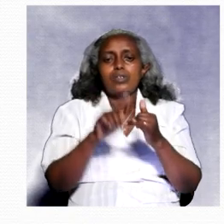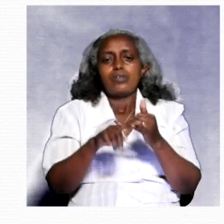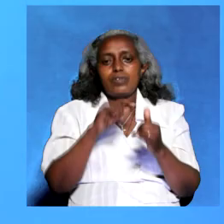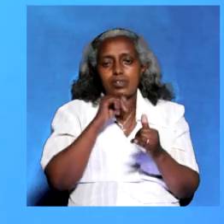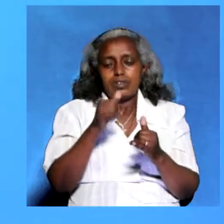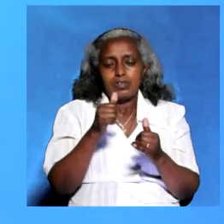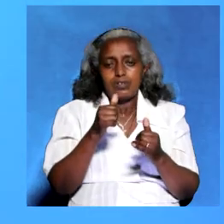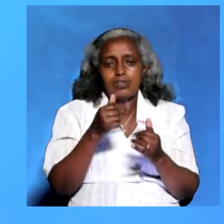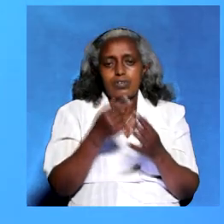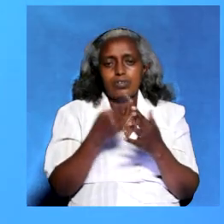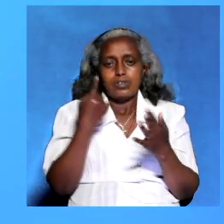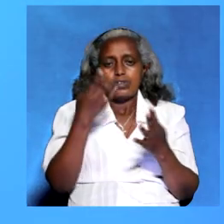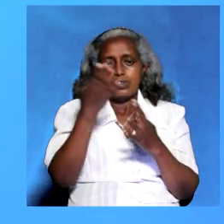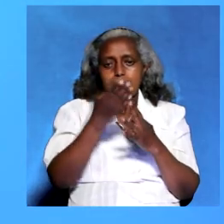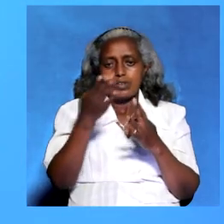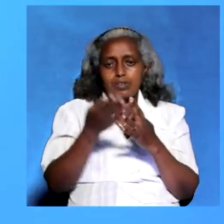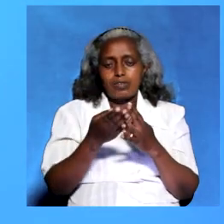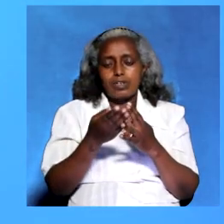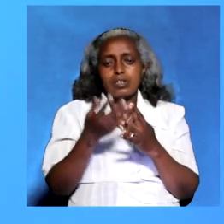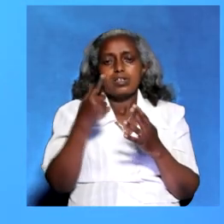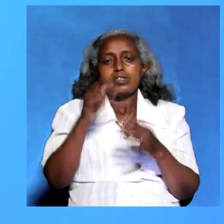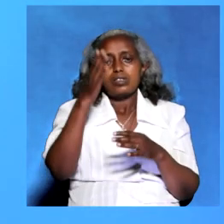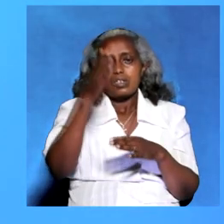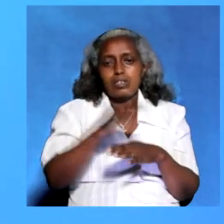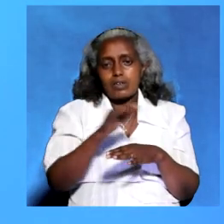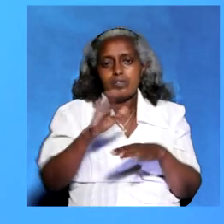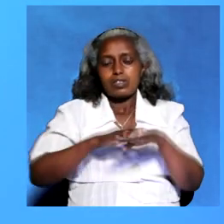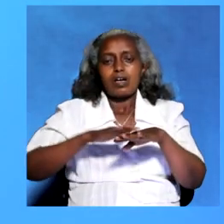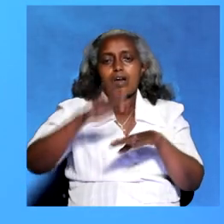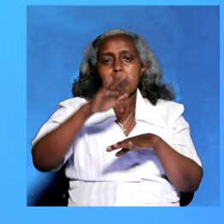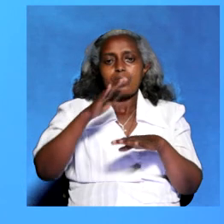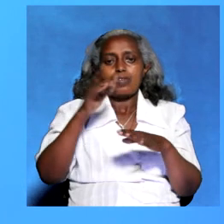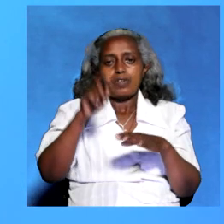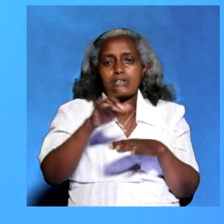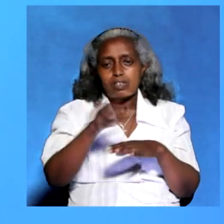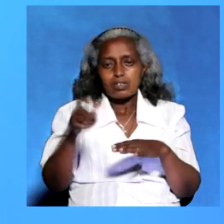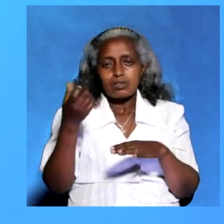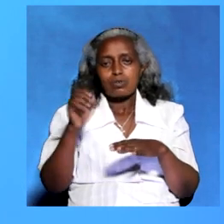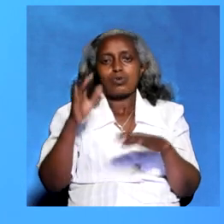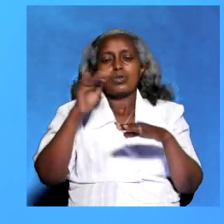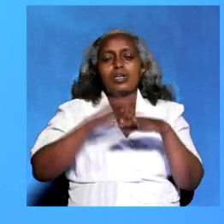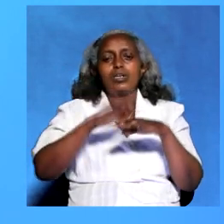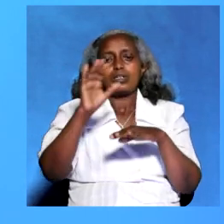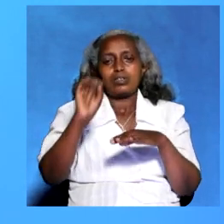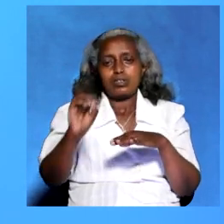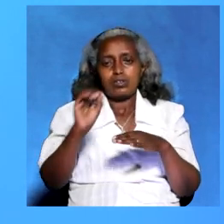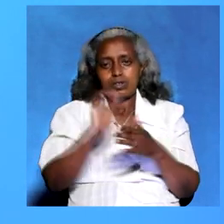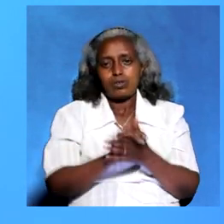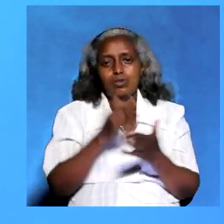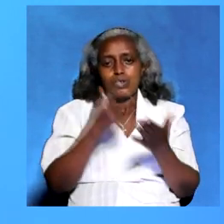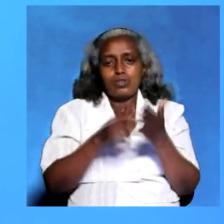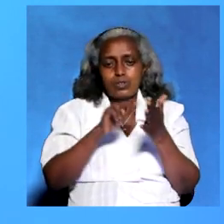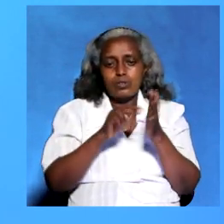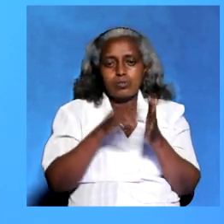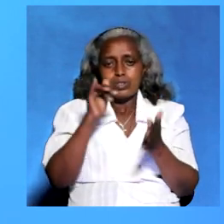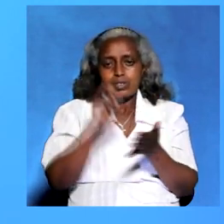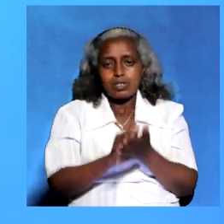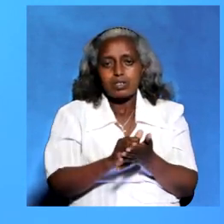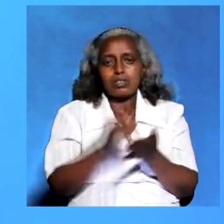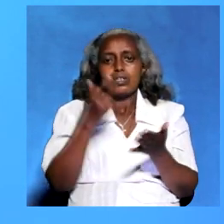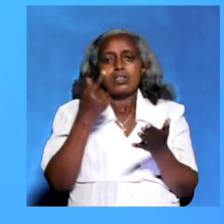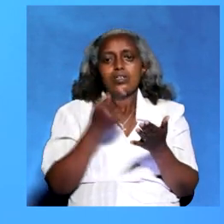infinity. So for this interval, the graph is above x-axis or greater than 0. The derivative of this function is greater than 0. This means that